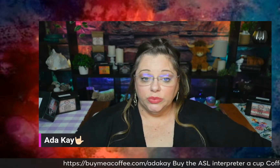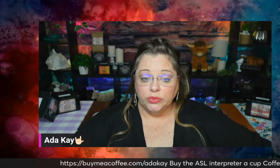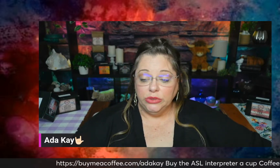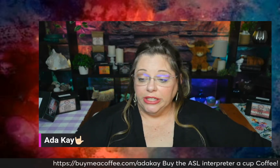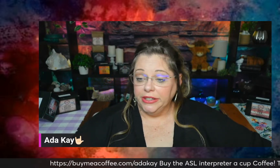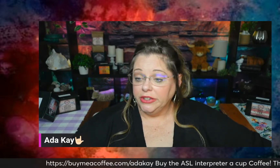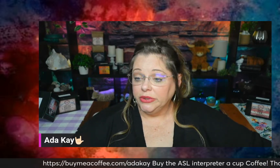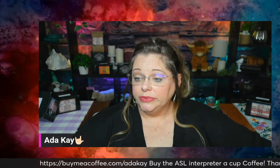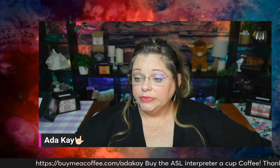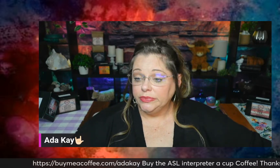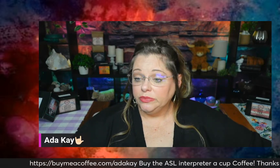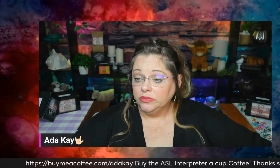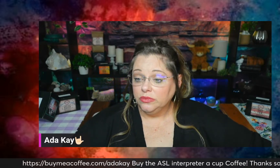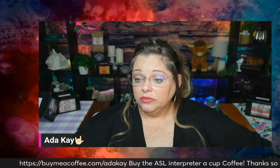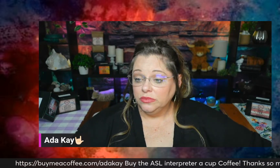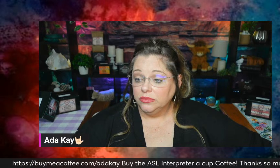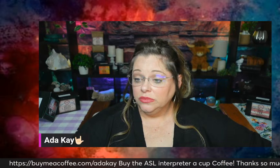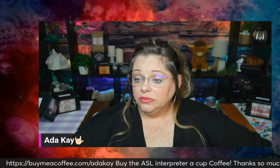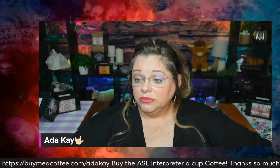So, yeah, y'all.